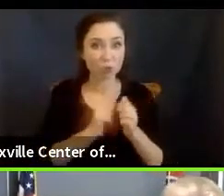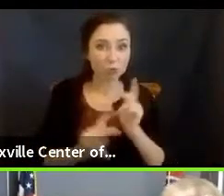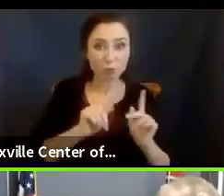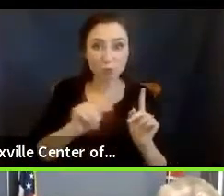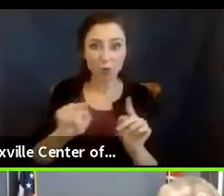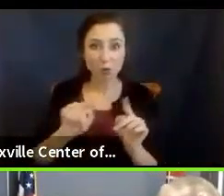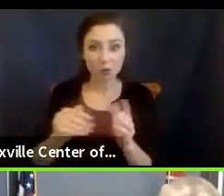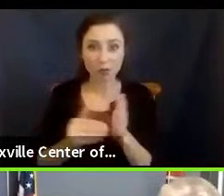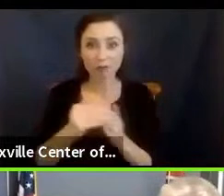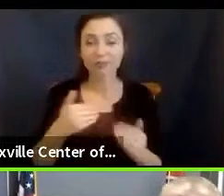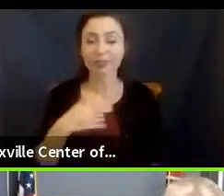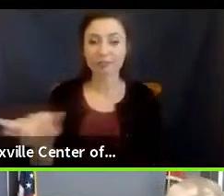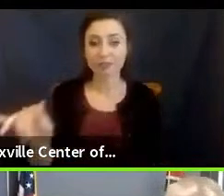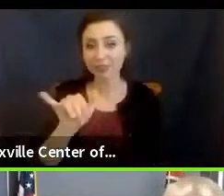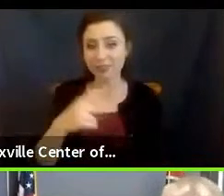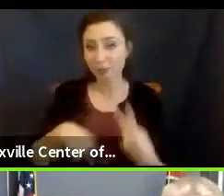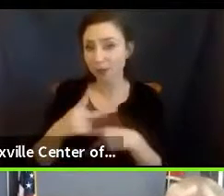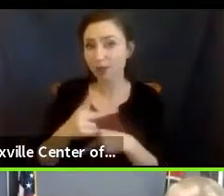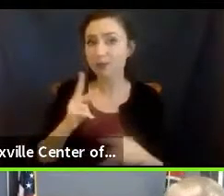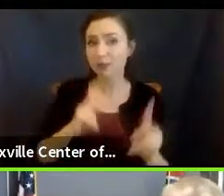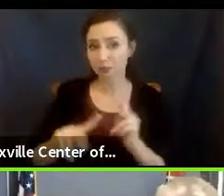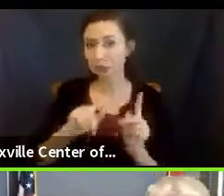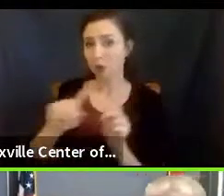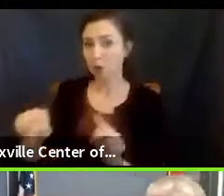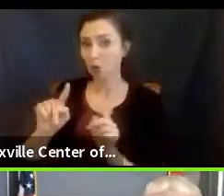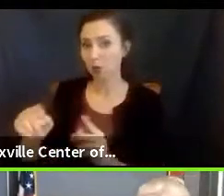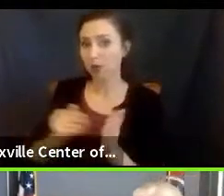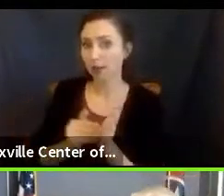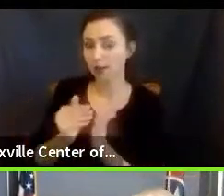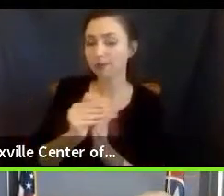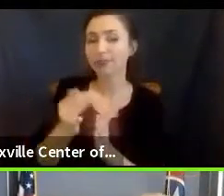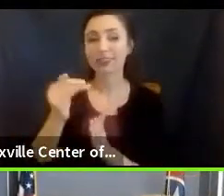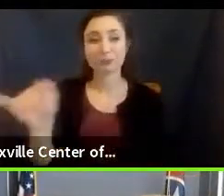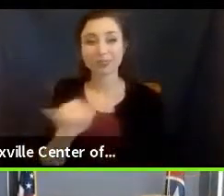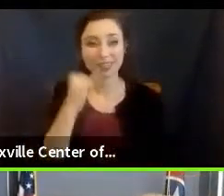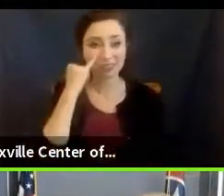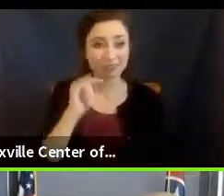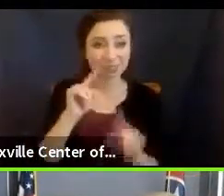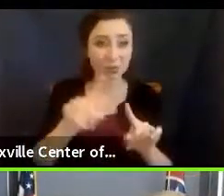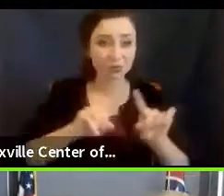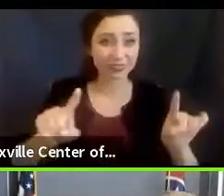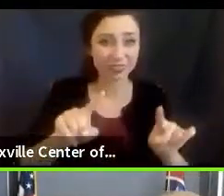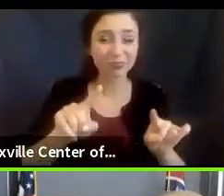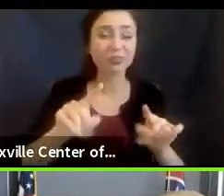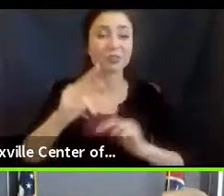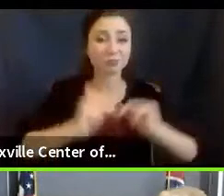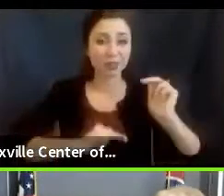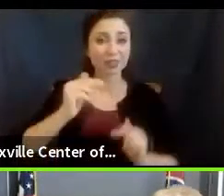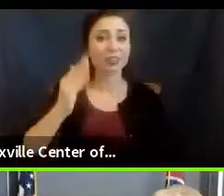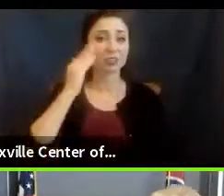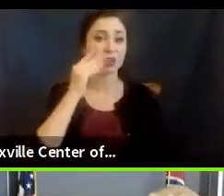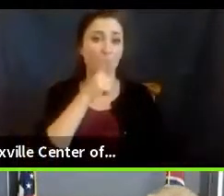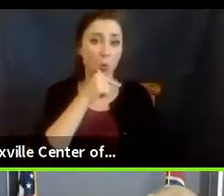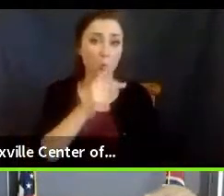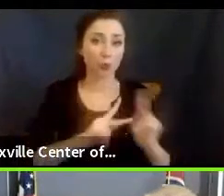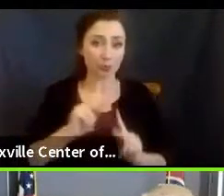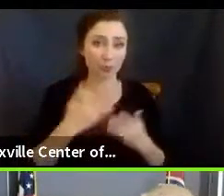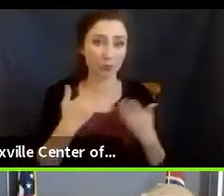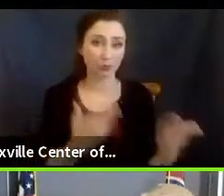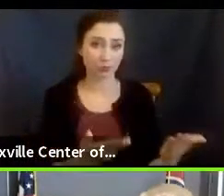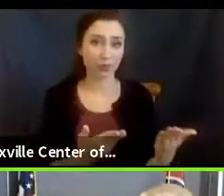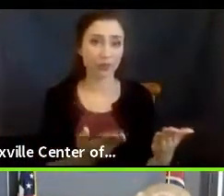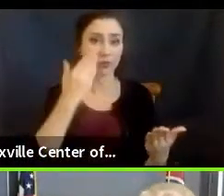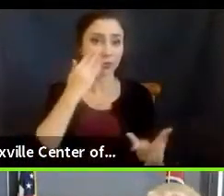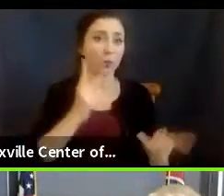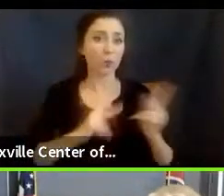they kind of have the same crowd. So it'd be the same as if they were at other establishments. They know who the people that